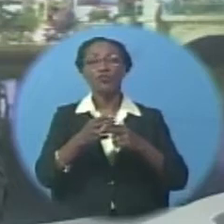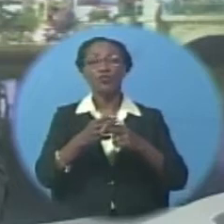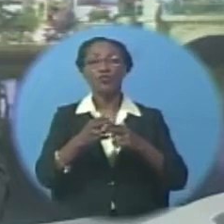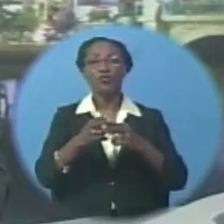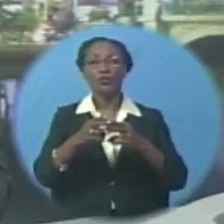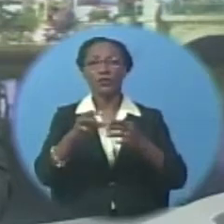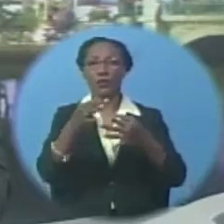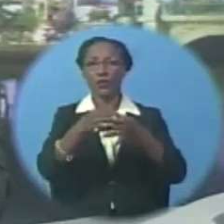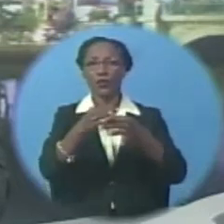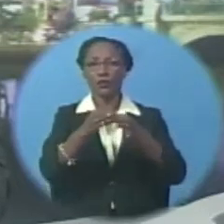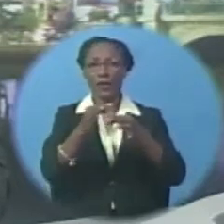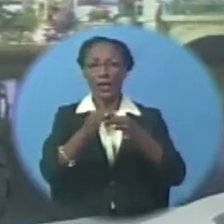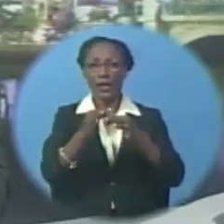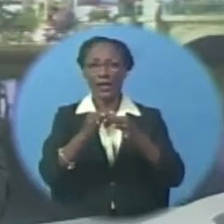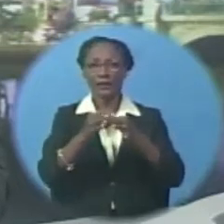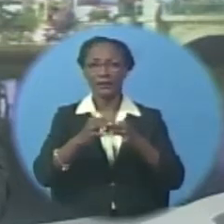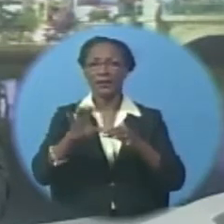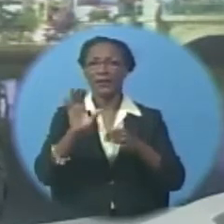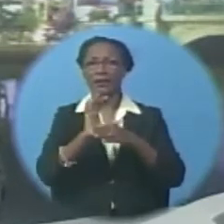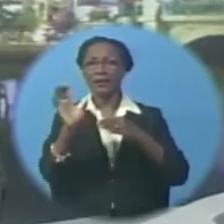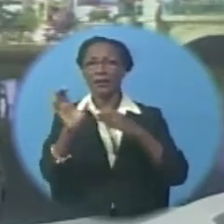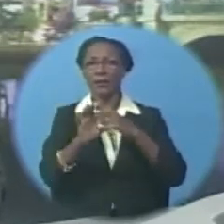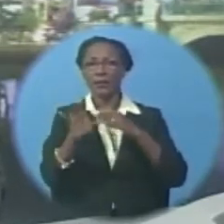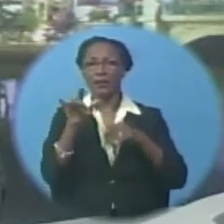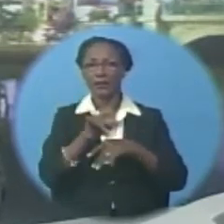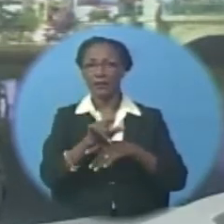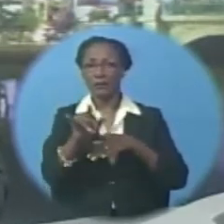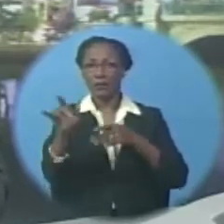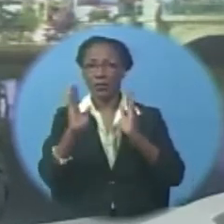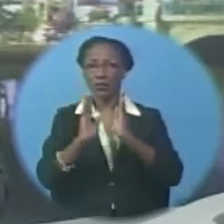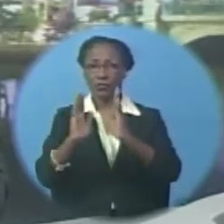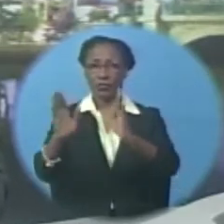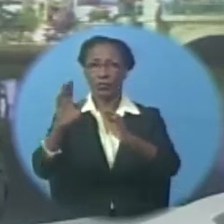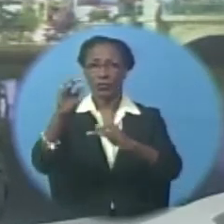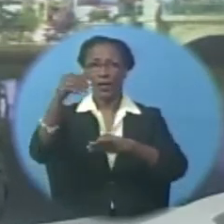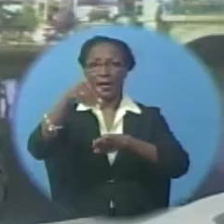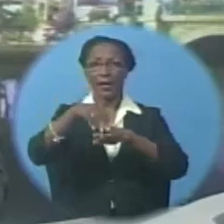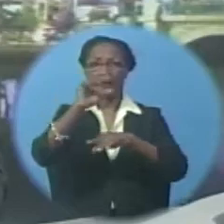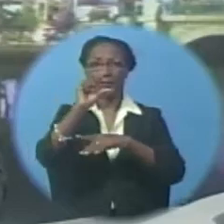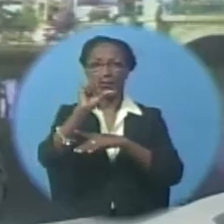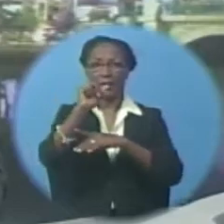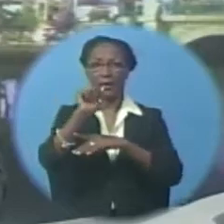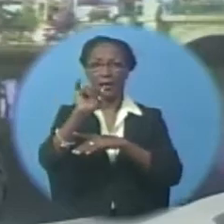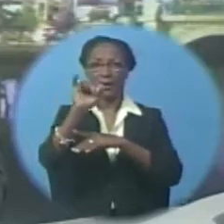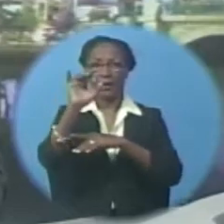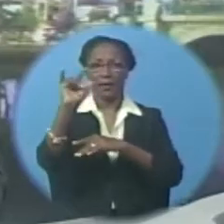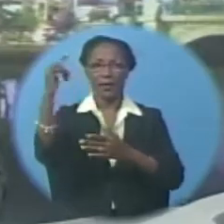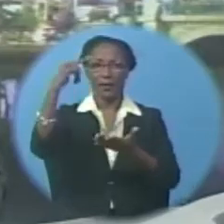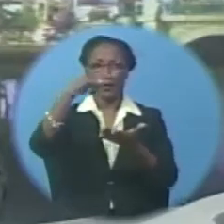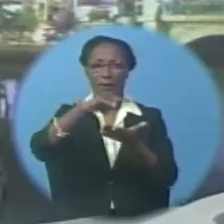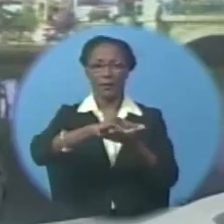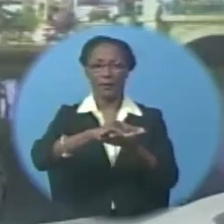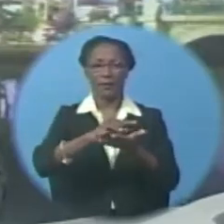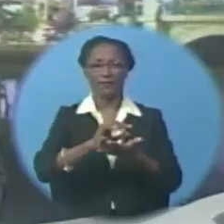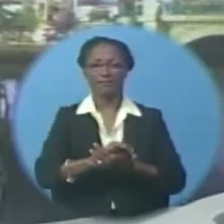renovate the regional departure lounge at the Grantley Adams International Airport. Tristan Ward reports.